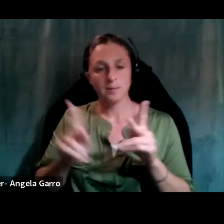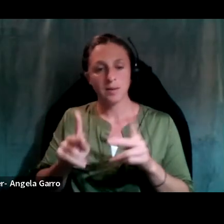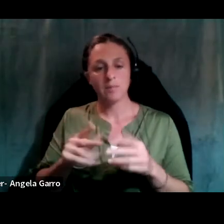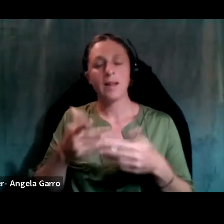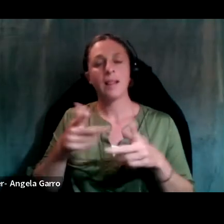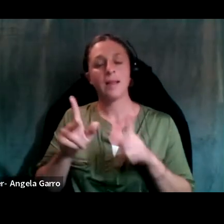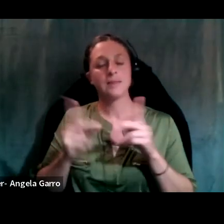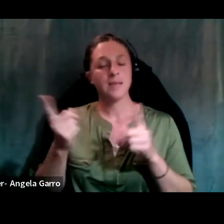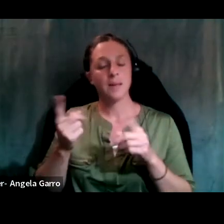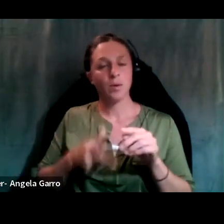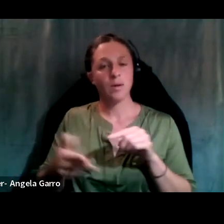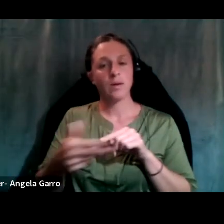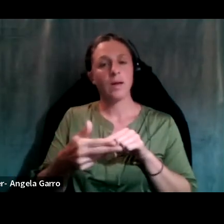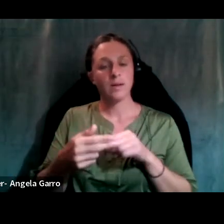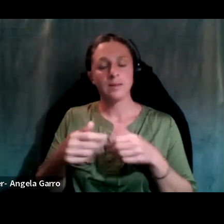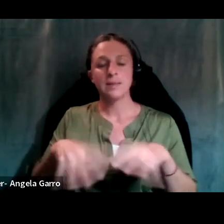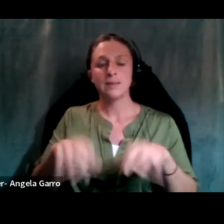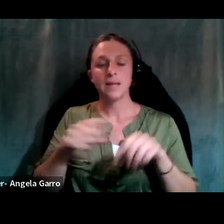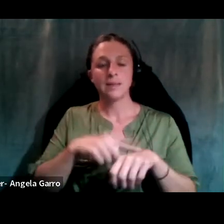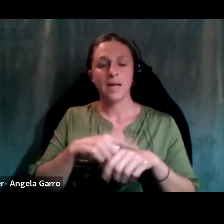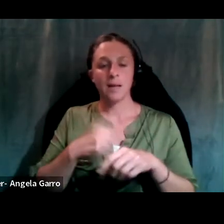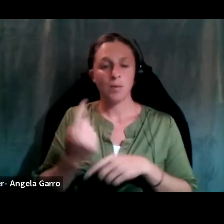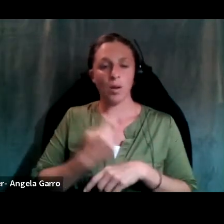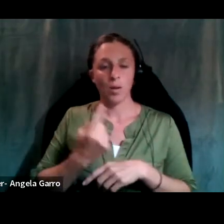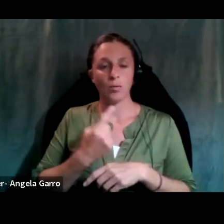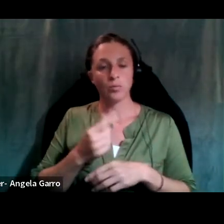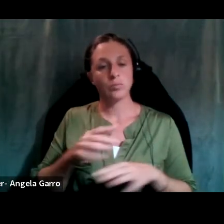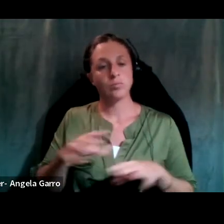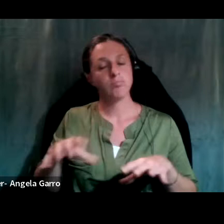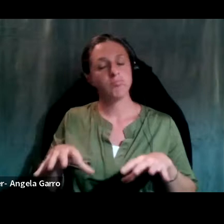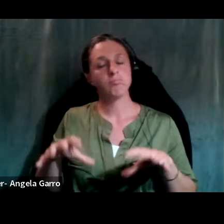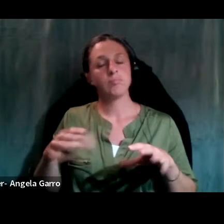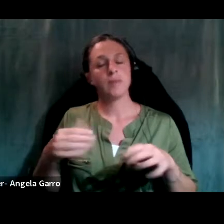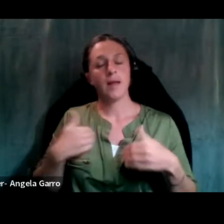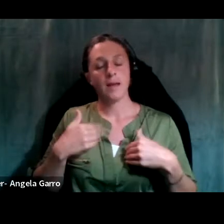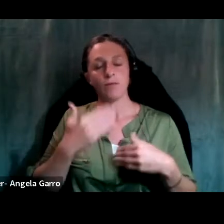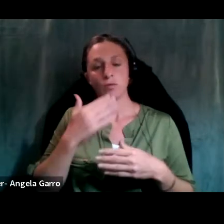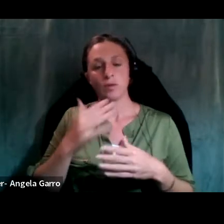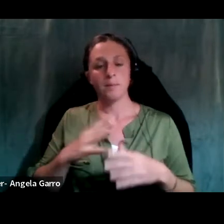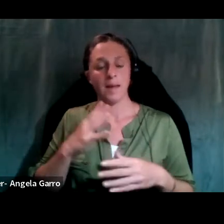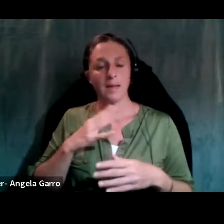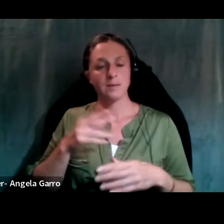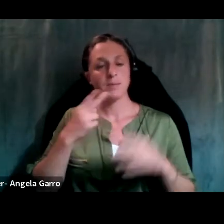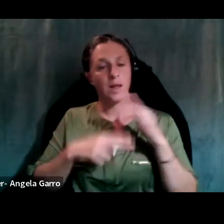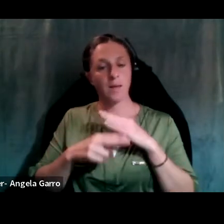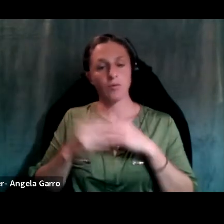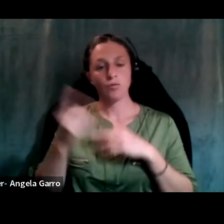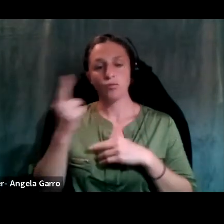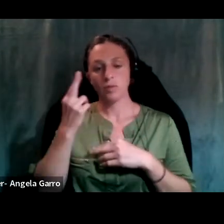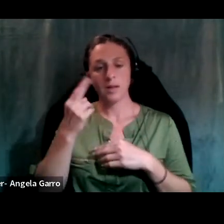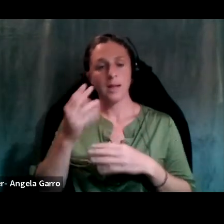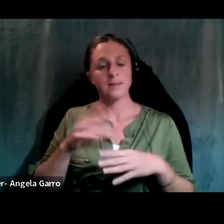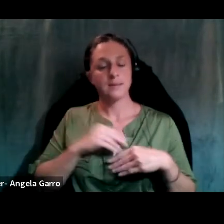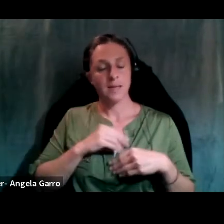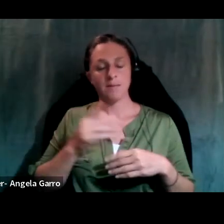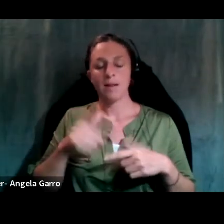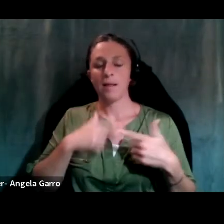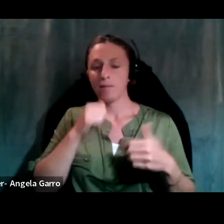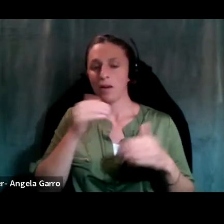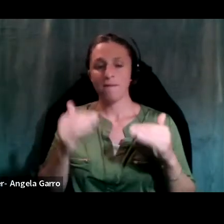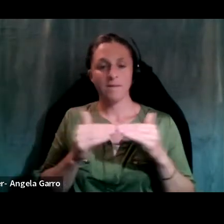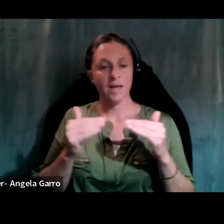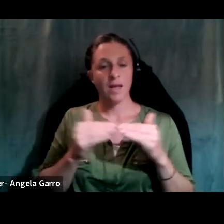line. Take time to be alone, cultivate good manners, be humble, realize and accept life isn't fair. Go an extra day